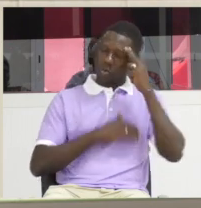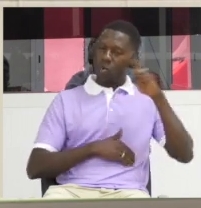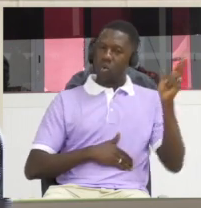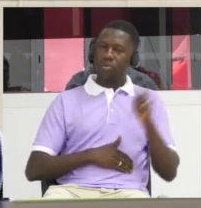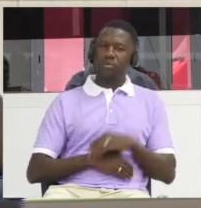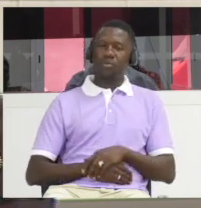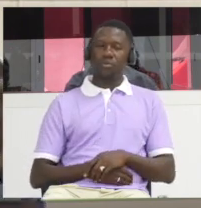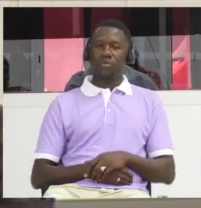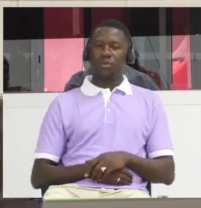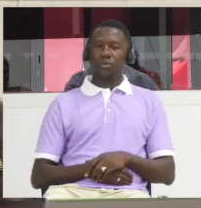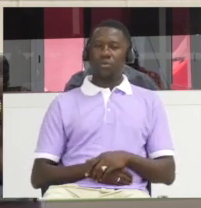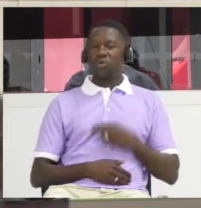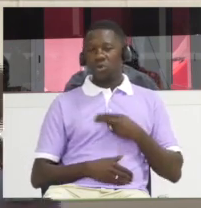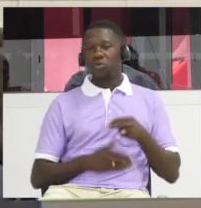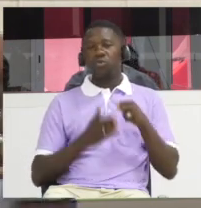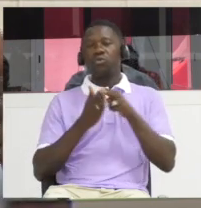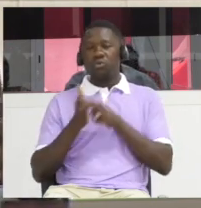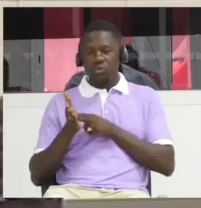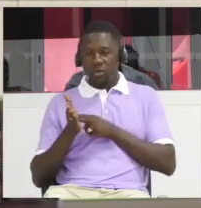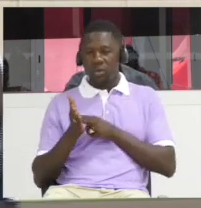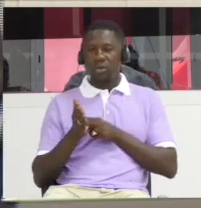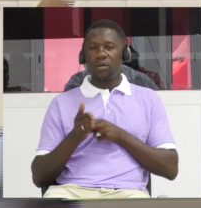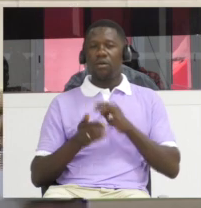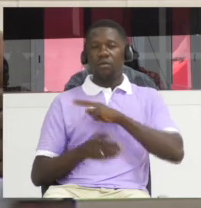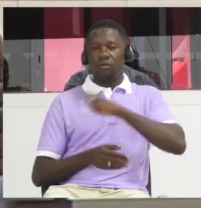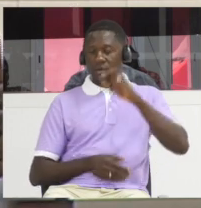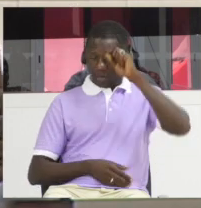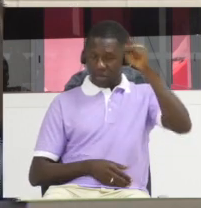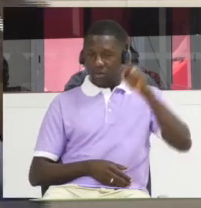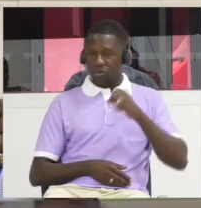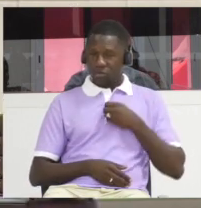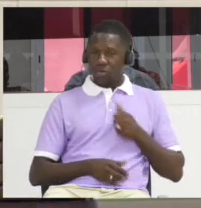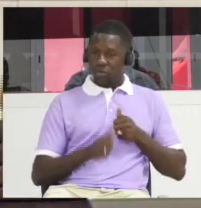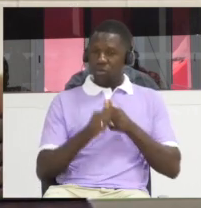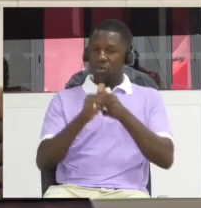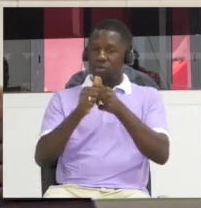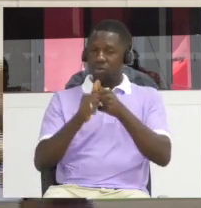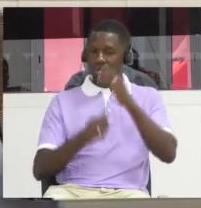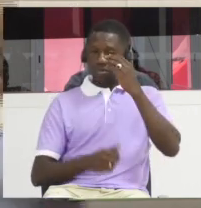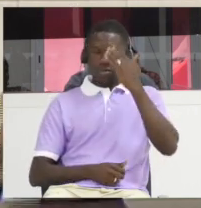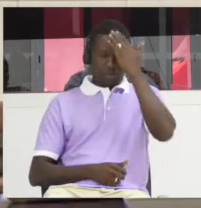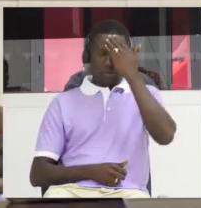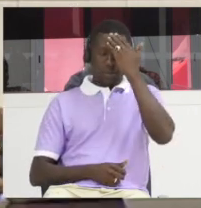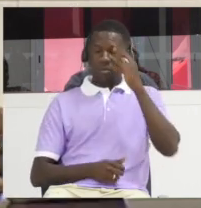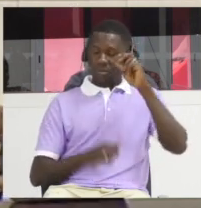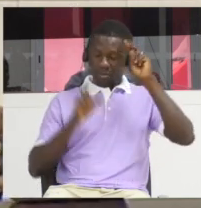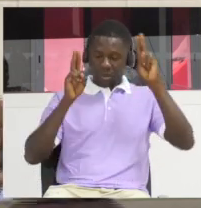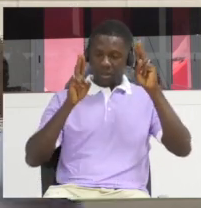normally, Vice President would go with the President up to State House and debrief